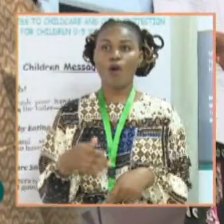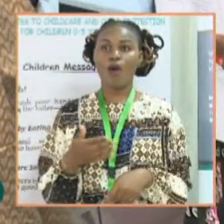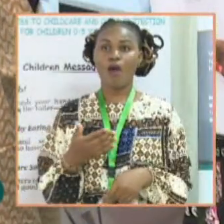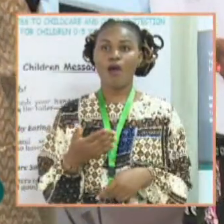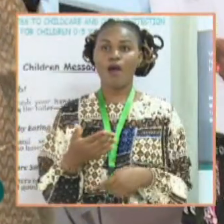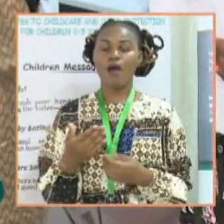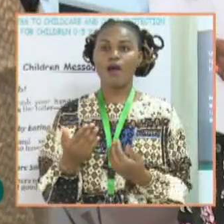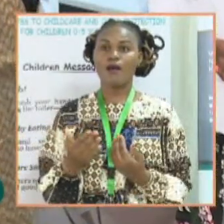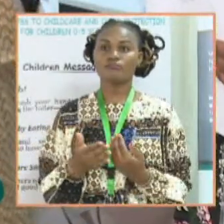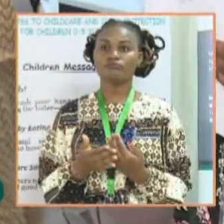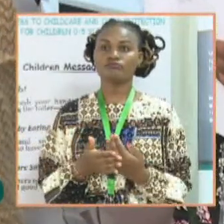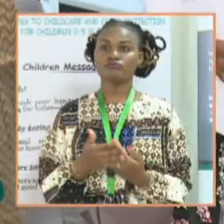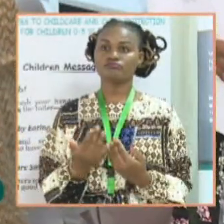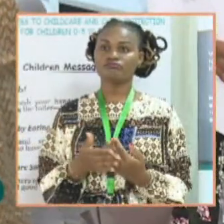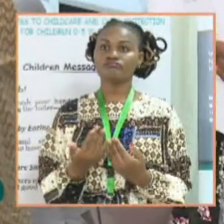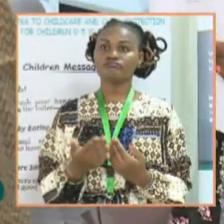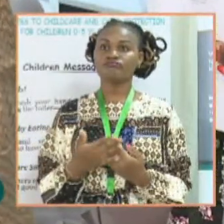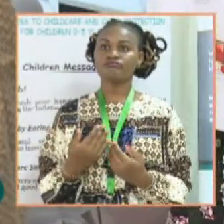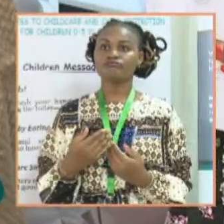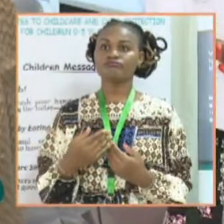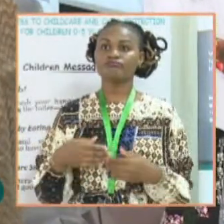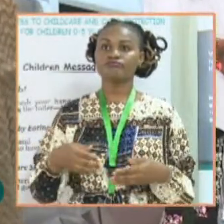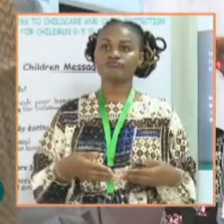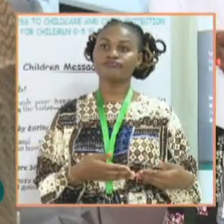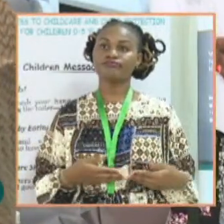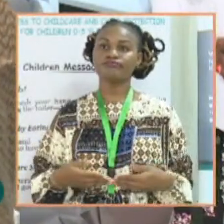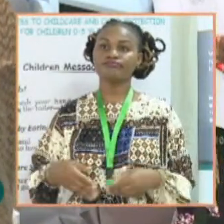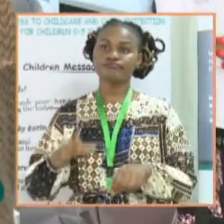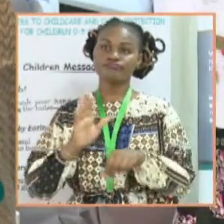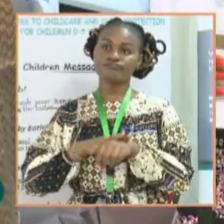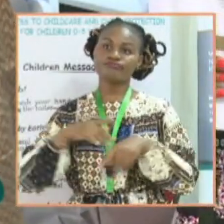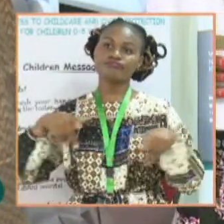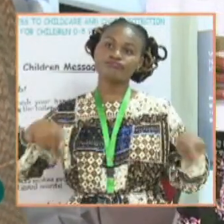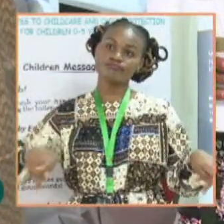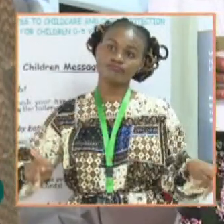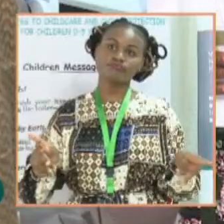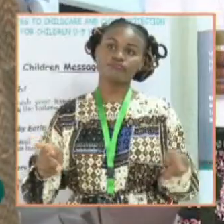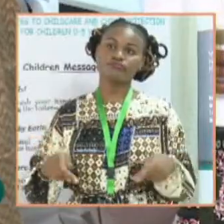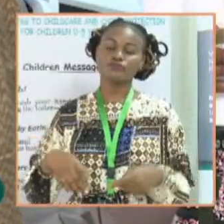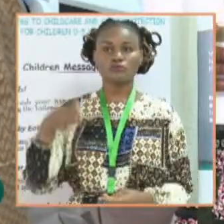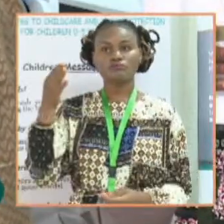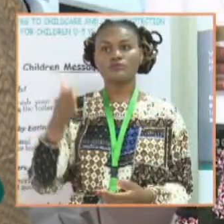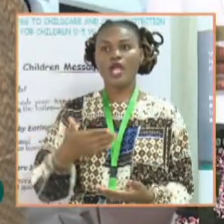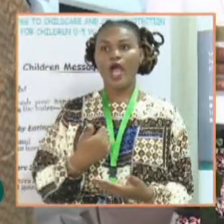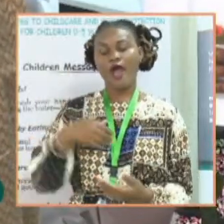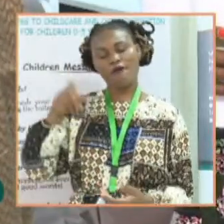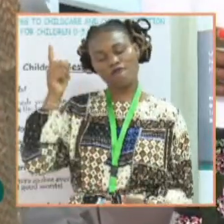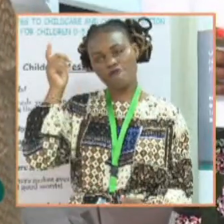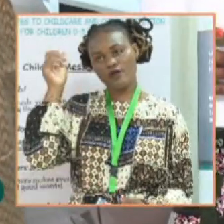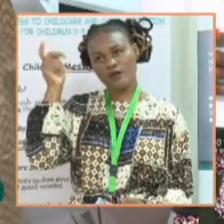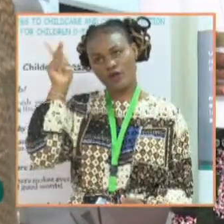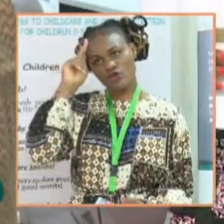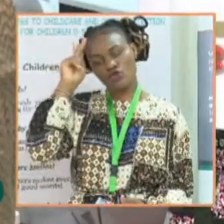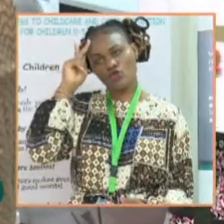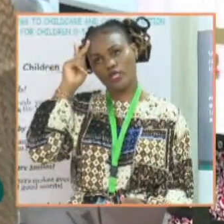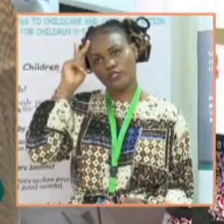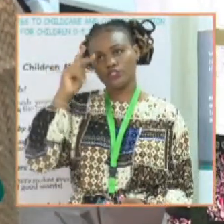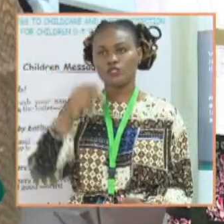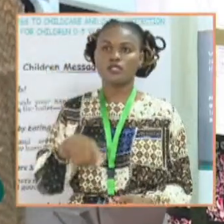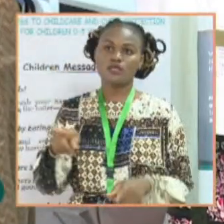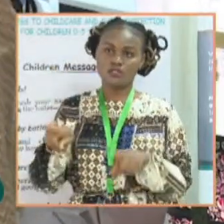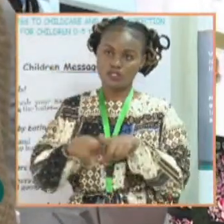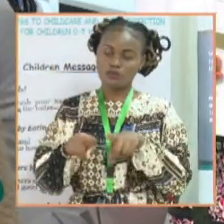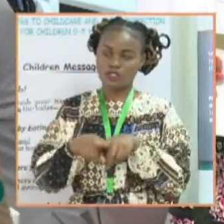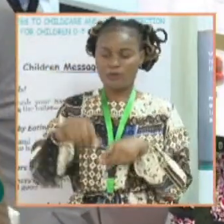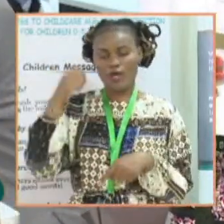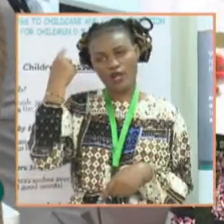government, because the government wants the good people, the people who are knowledgeable, well-developed, who understand things. So